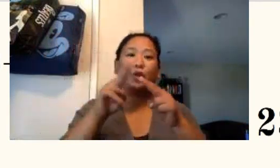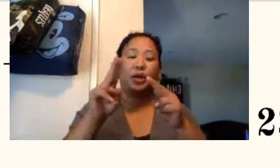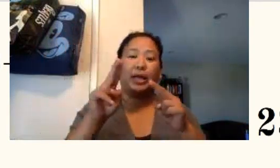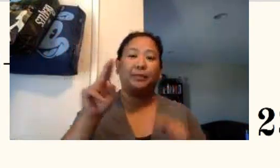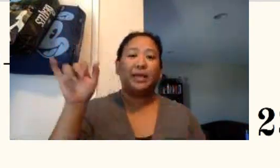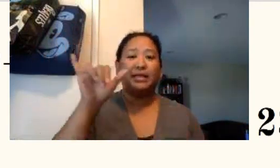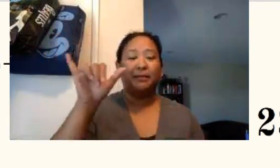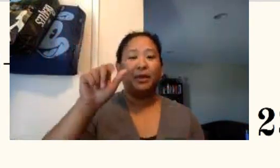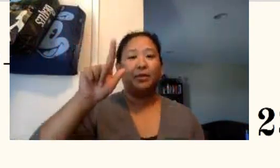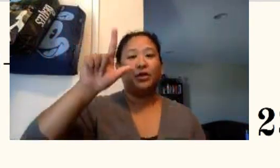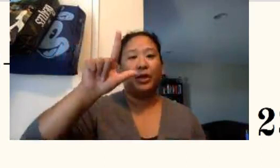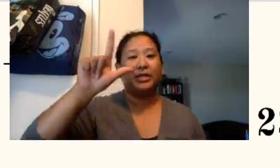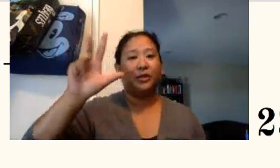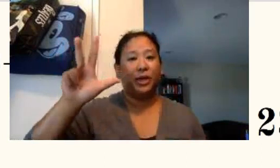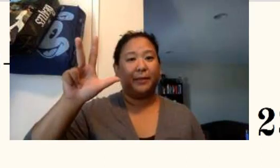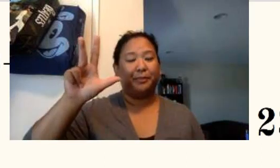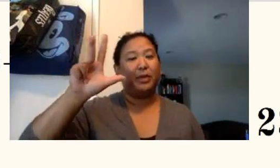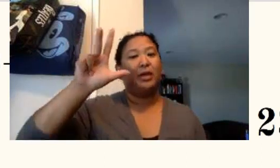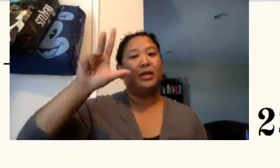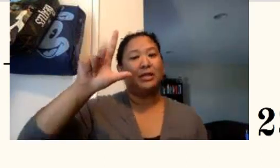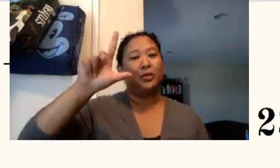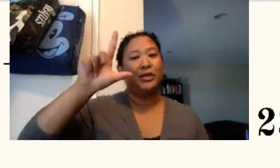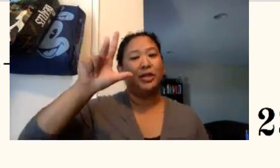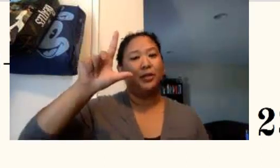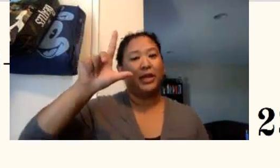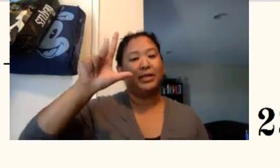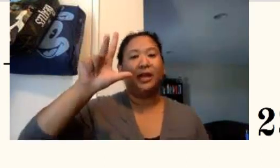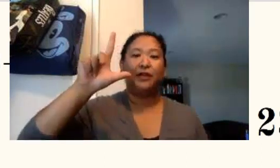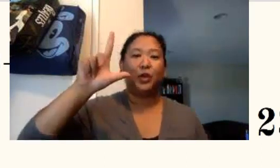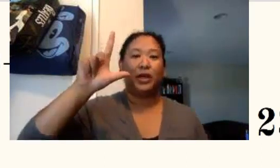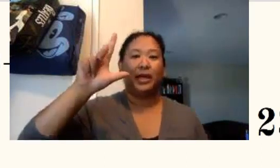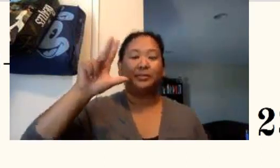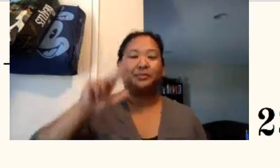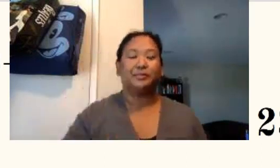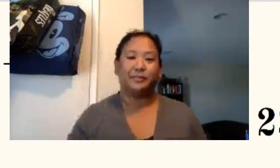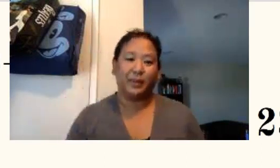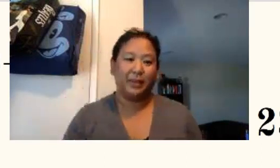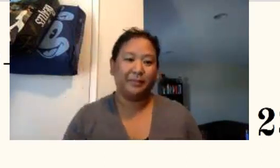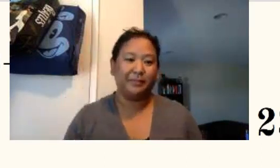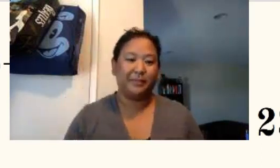kind of like a shortcut. Same thing with 23. It's 23. It's kind of a shortcut.